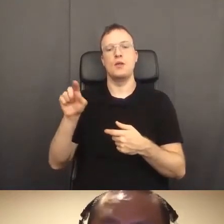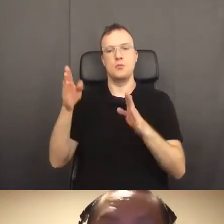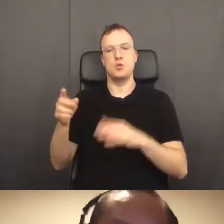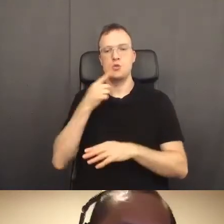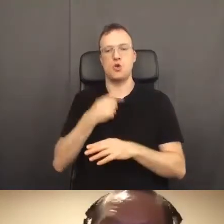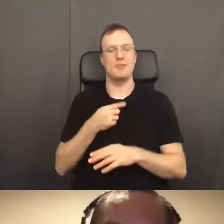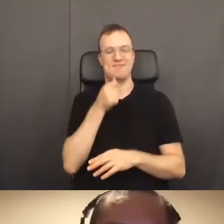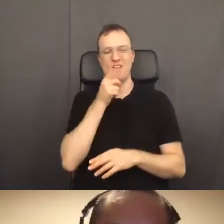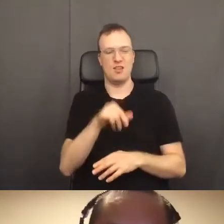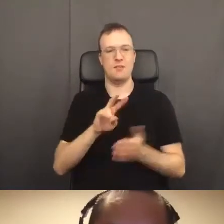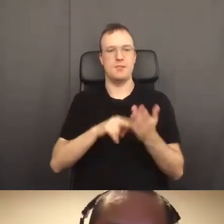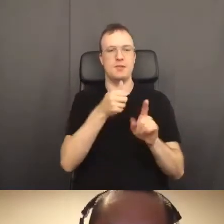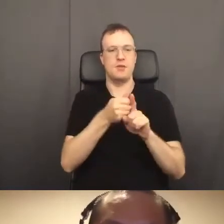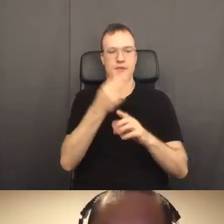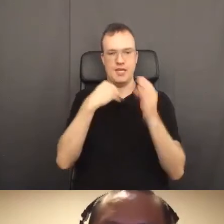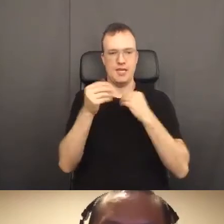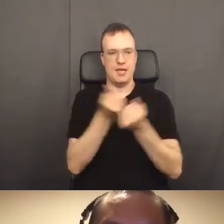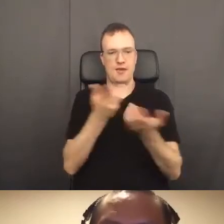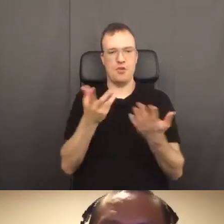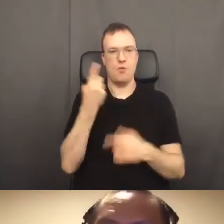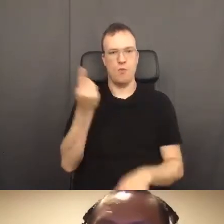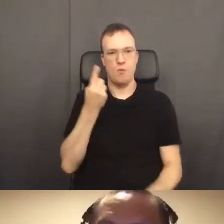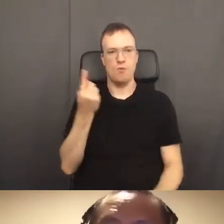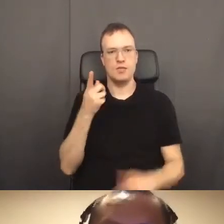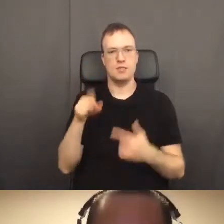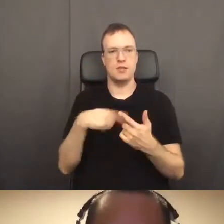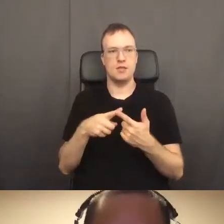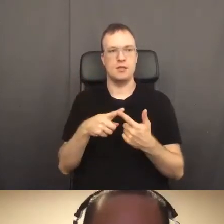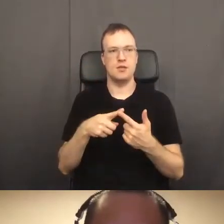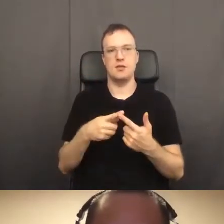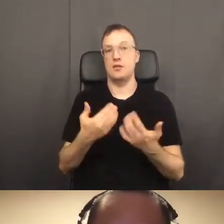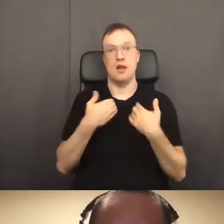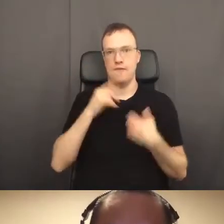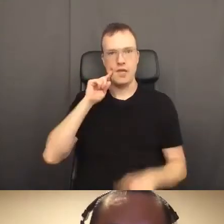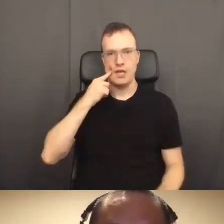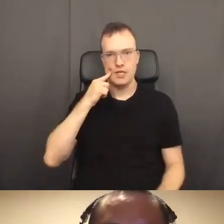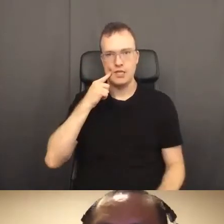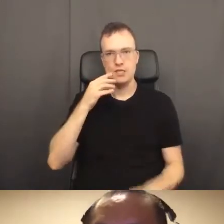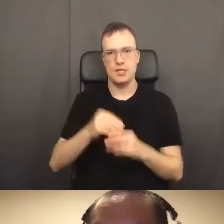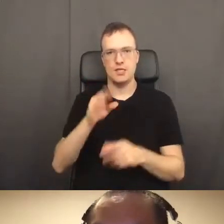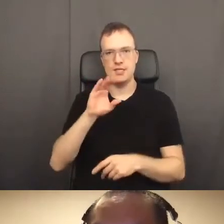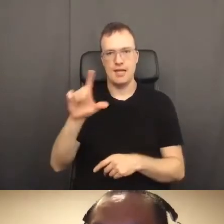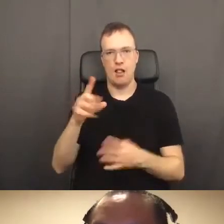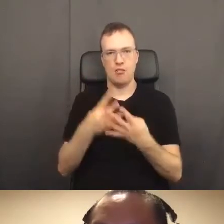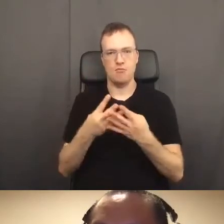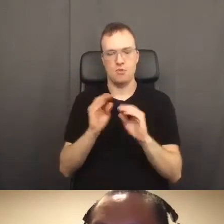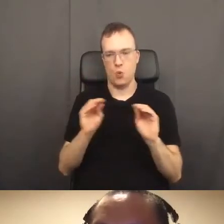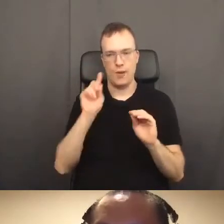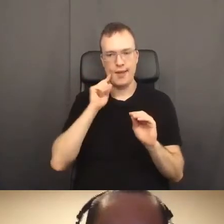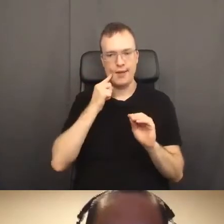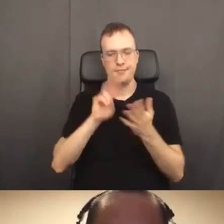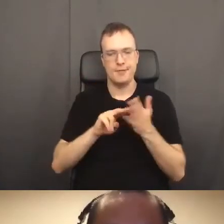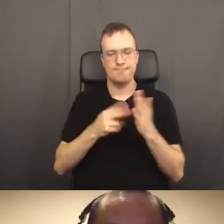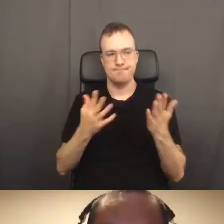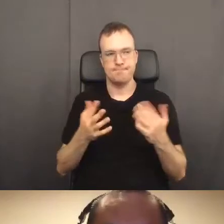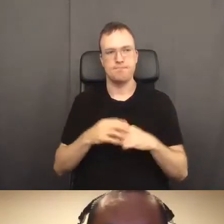was eating everything all the time, and then he didn't have candies in cells. So I